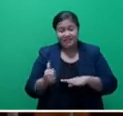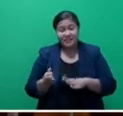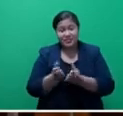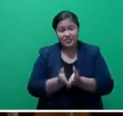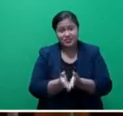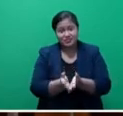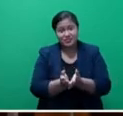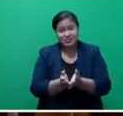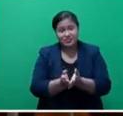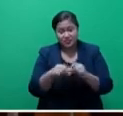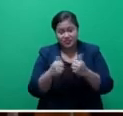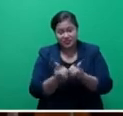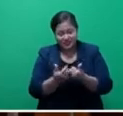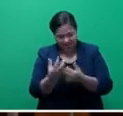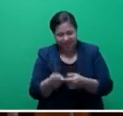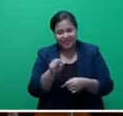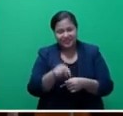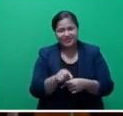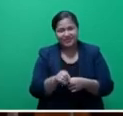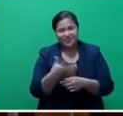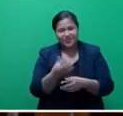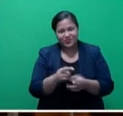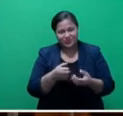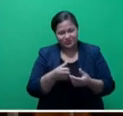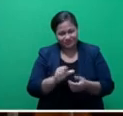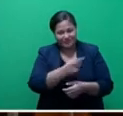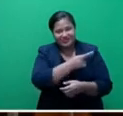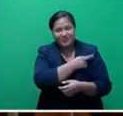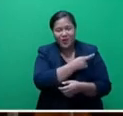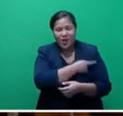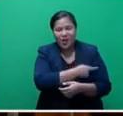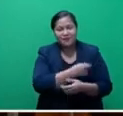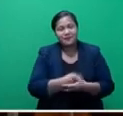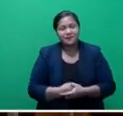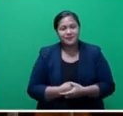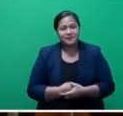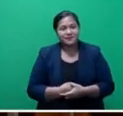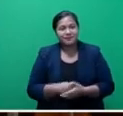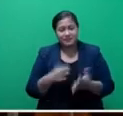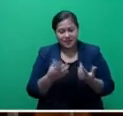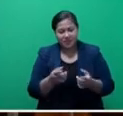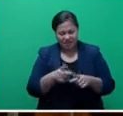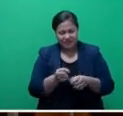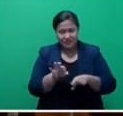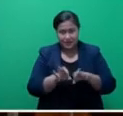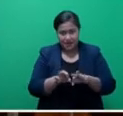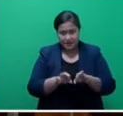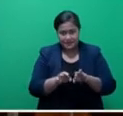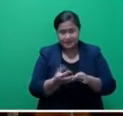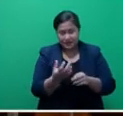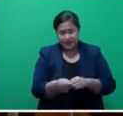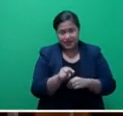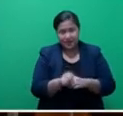Honourable Speaker, sir, it actually takes a lead role. In recent years, the scheme has evolved, Mr. Speaker, sir, in terms